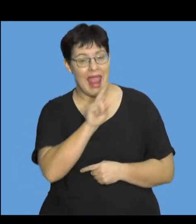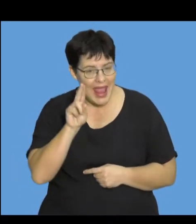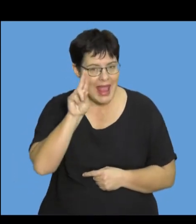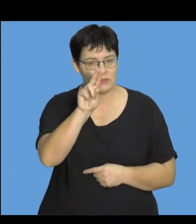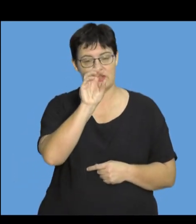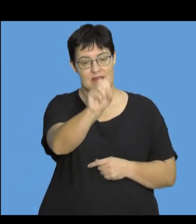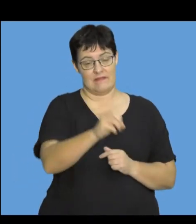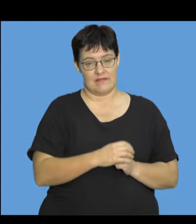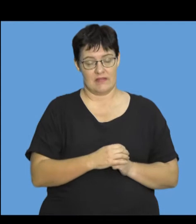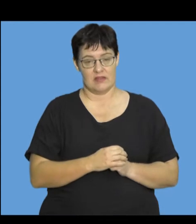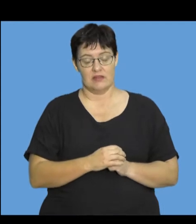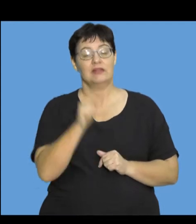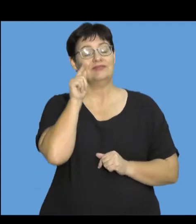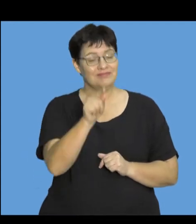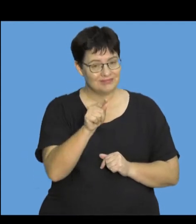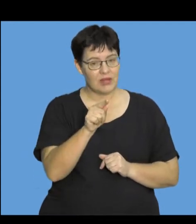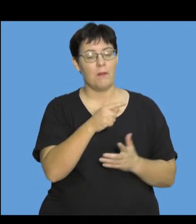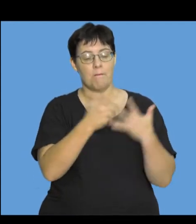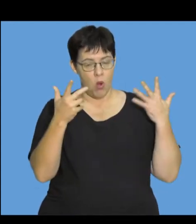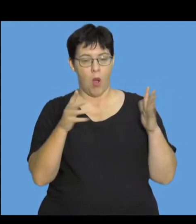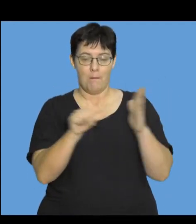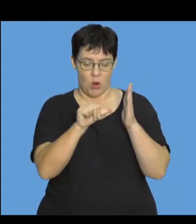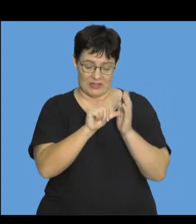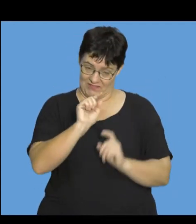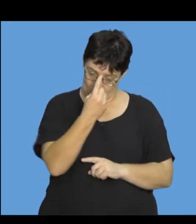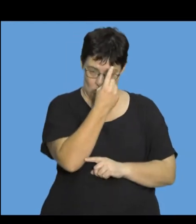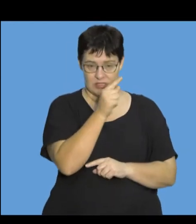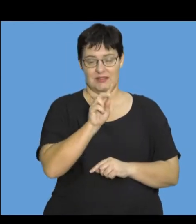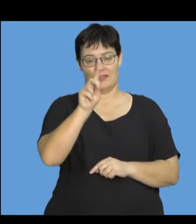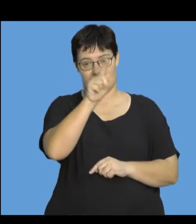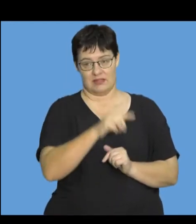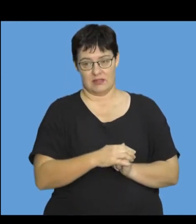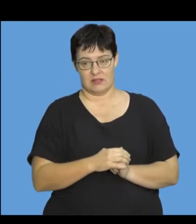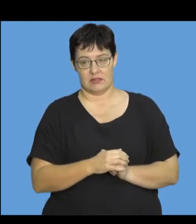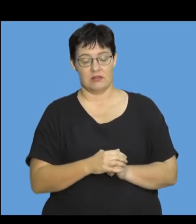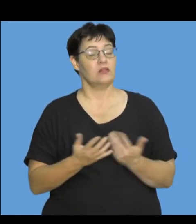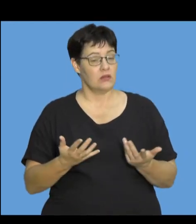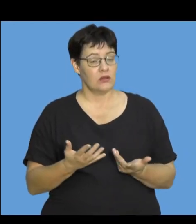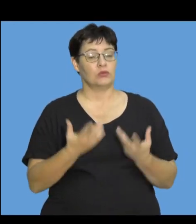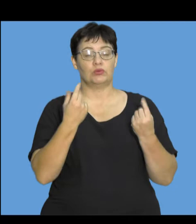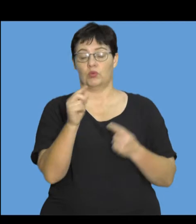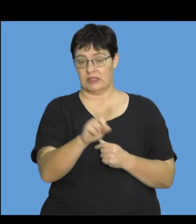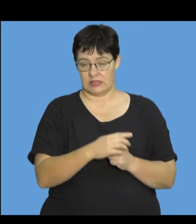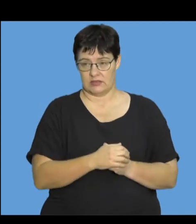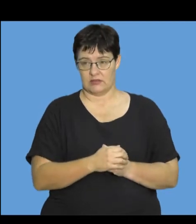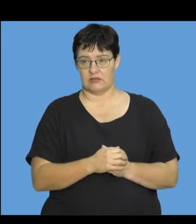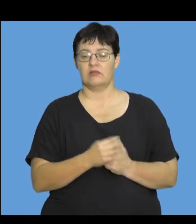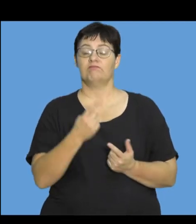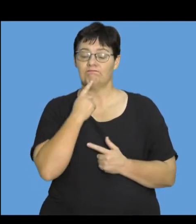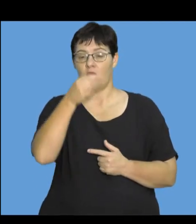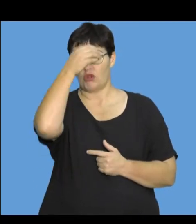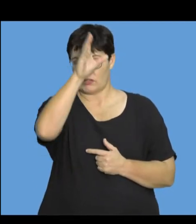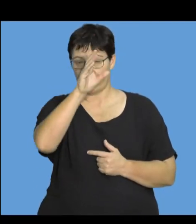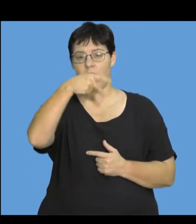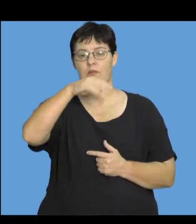The exponents normally take dominance over what we are doing. So where do we go? We go to the concept